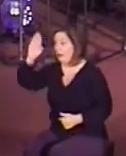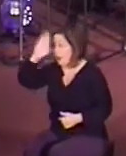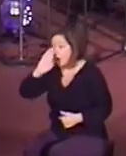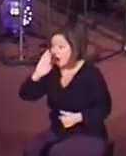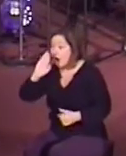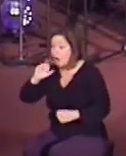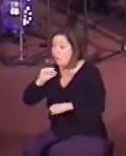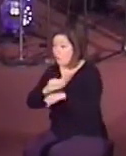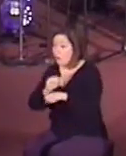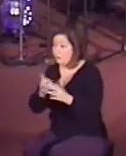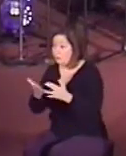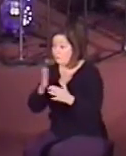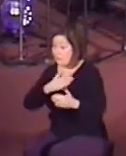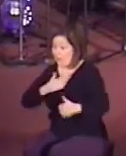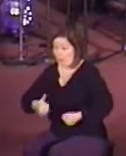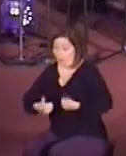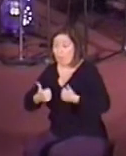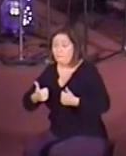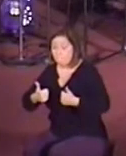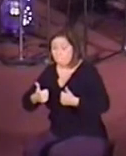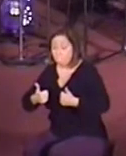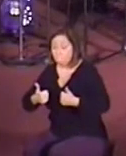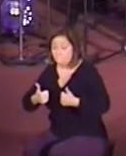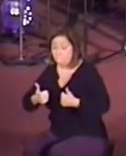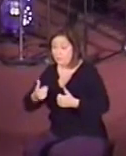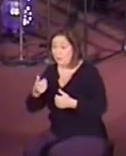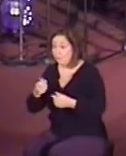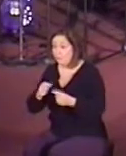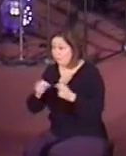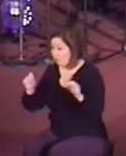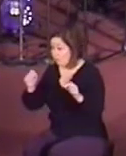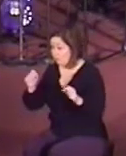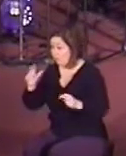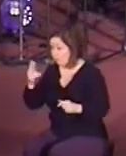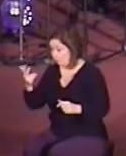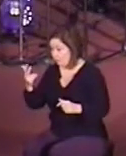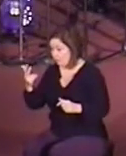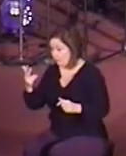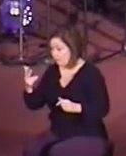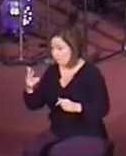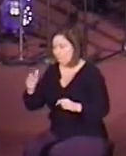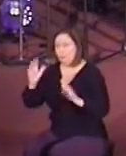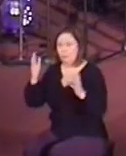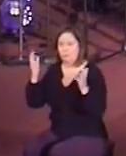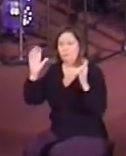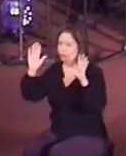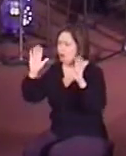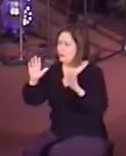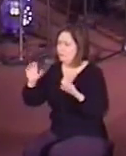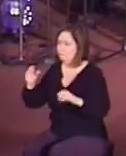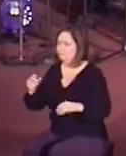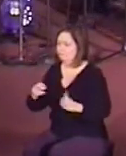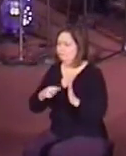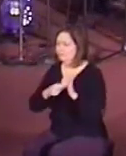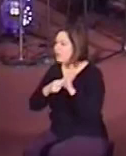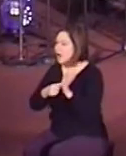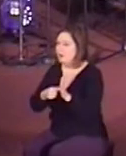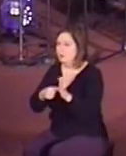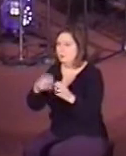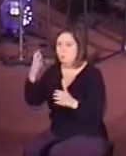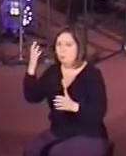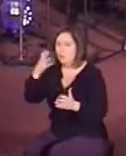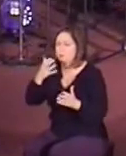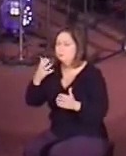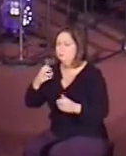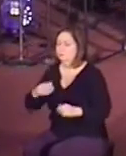that has worked through my life. He says in verse 3, how great are his signs and how mighty are his wonders. His